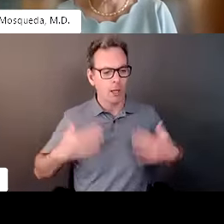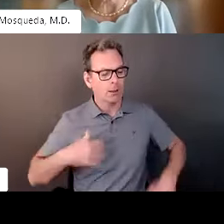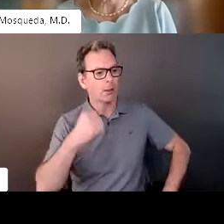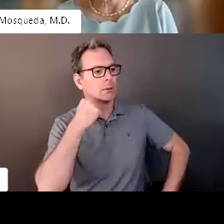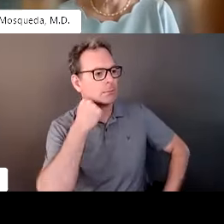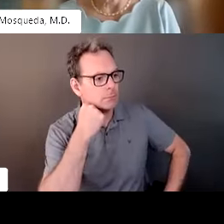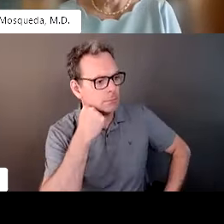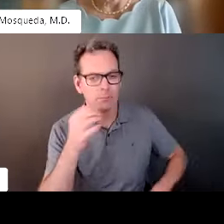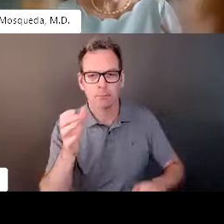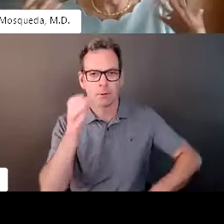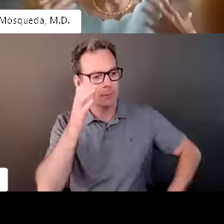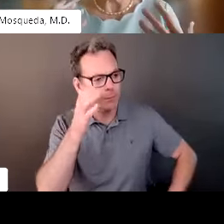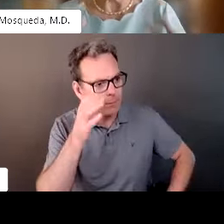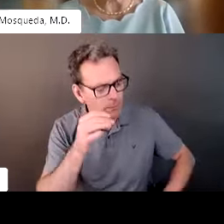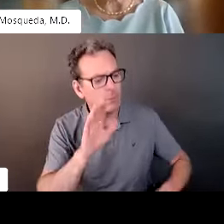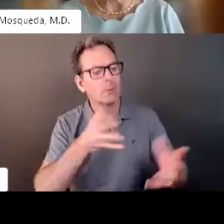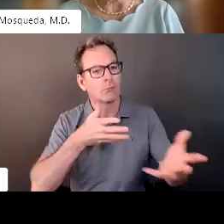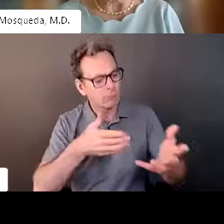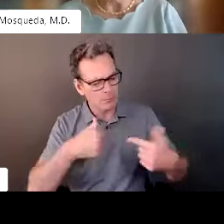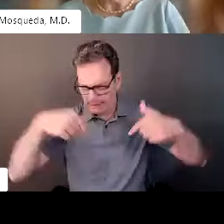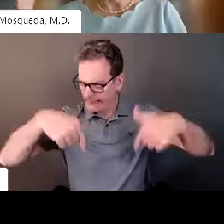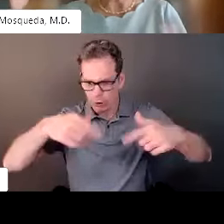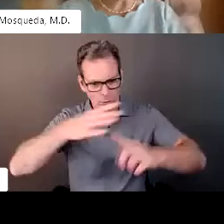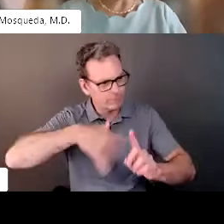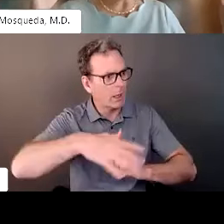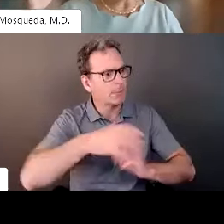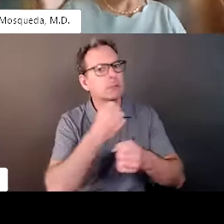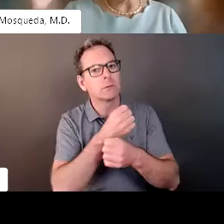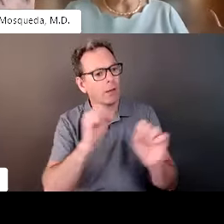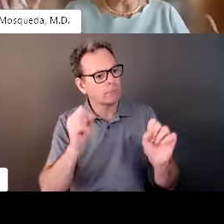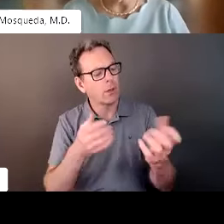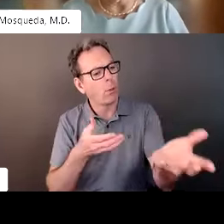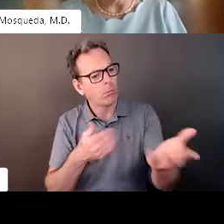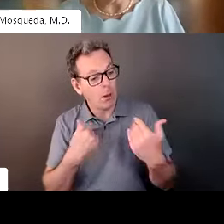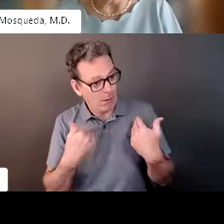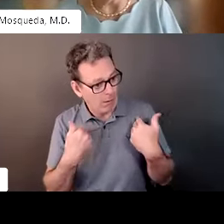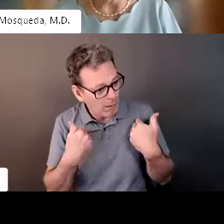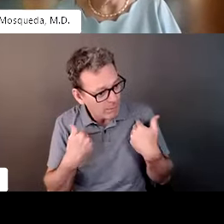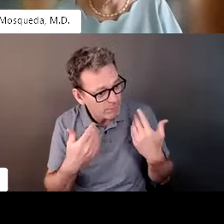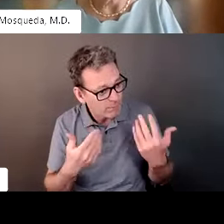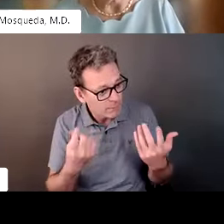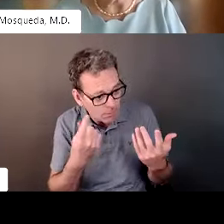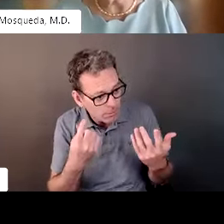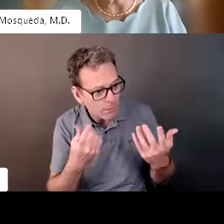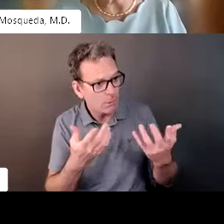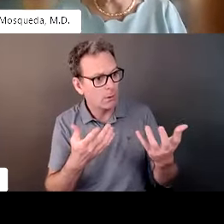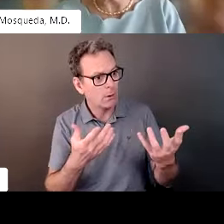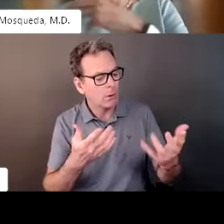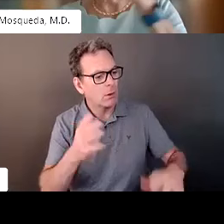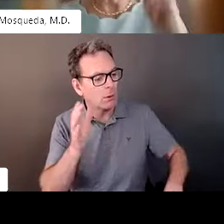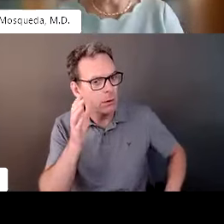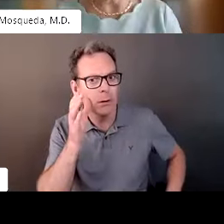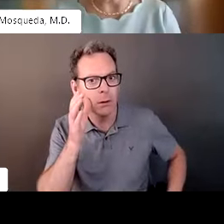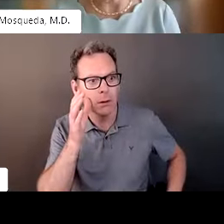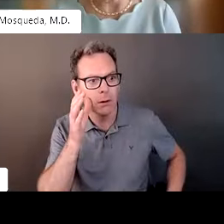period of time that this is a safe place to talk. We can't have potential abusers